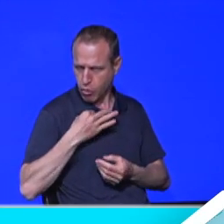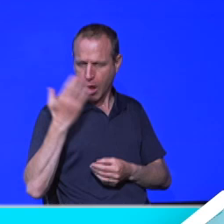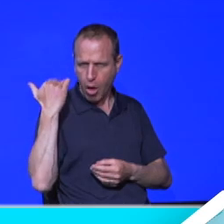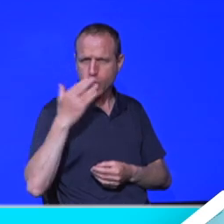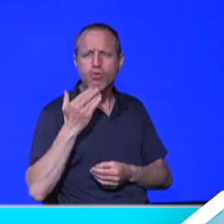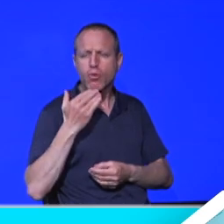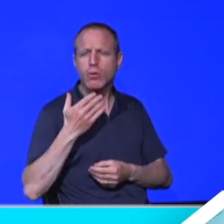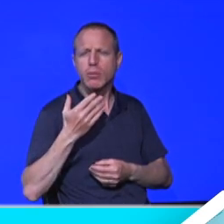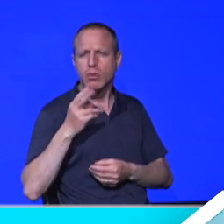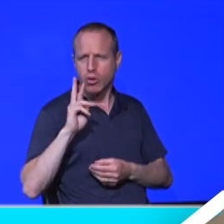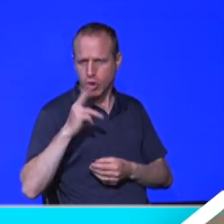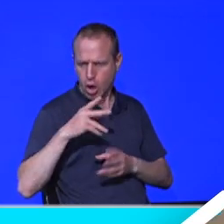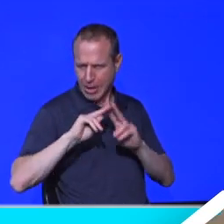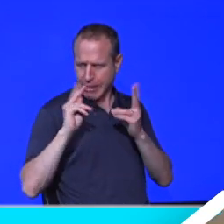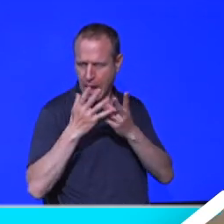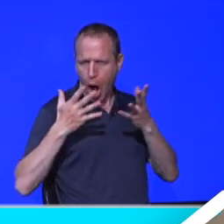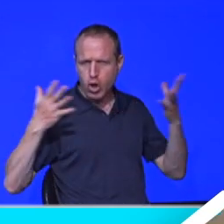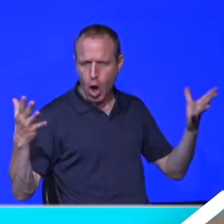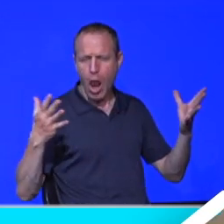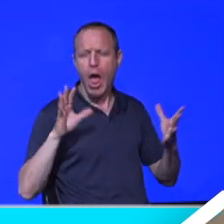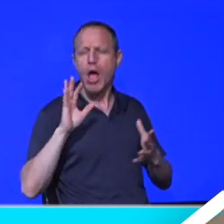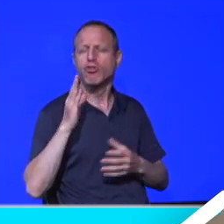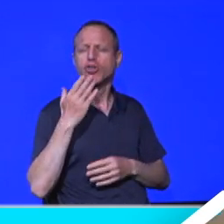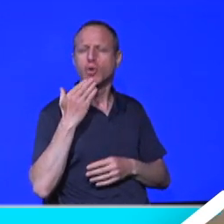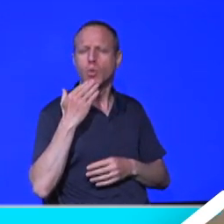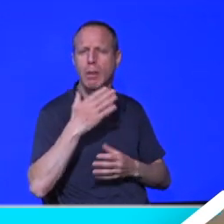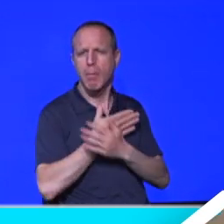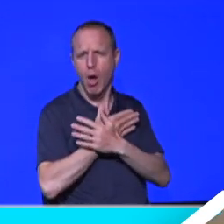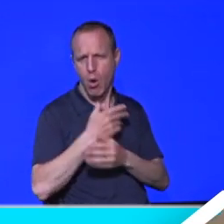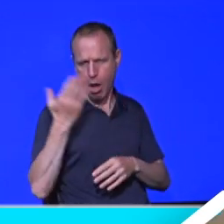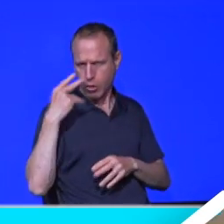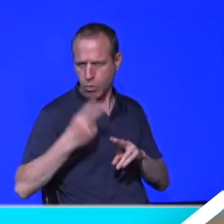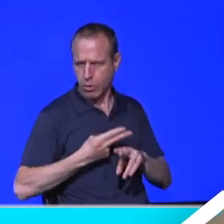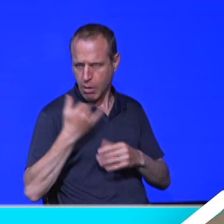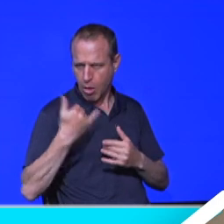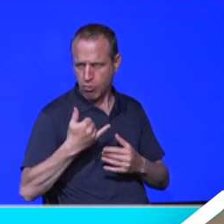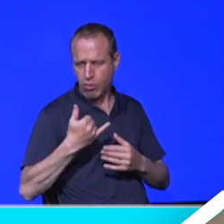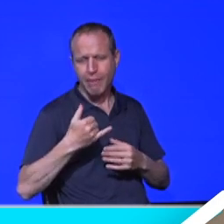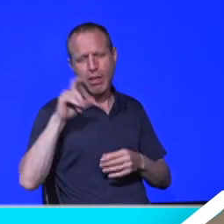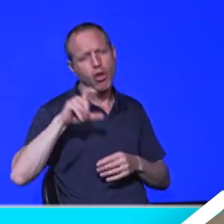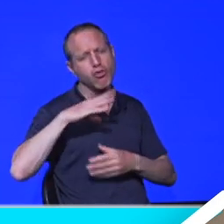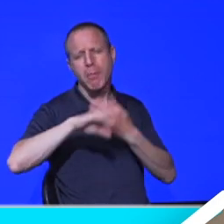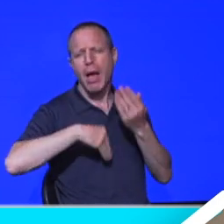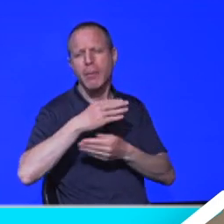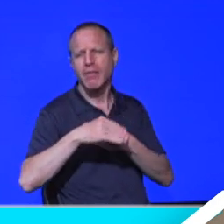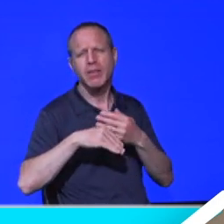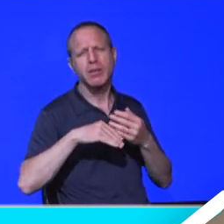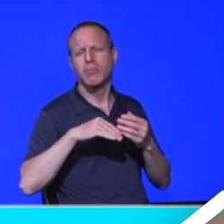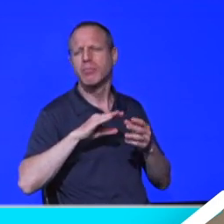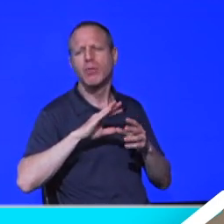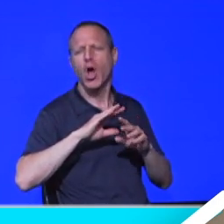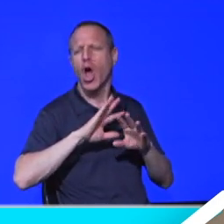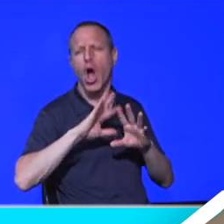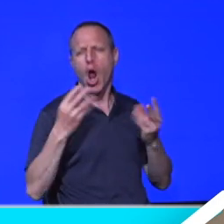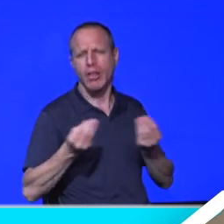huge Jewish community in Morocco, and mm-hmm. we are used to this. But now people demix everything, especially with all the haters online